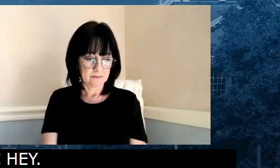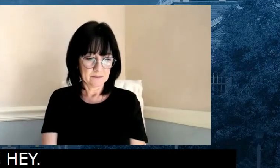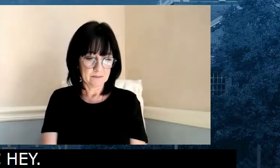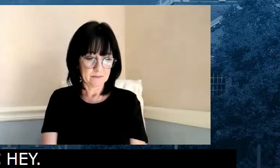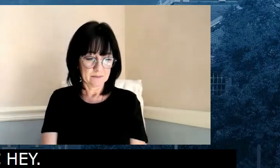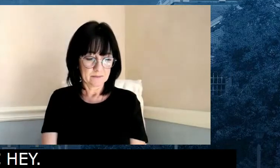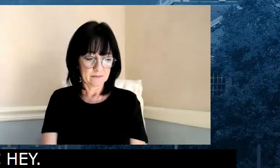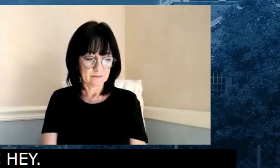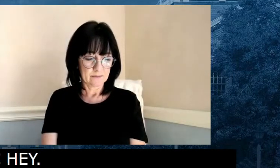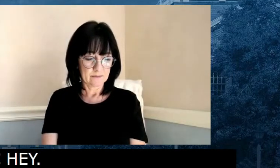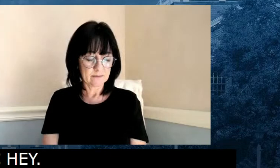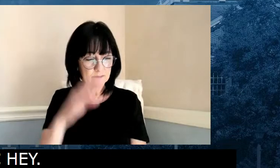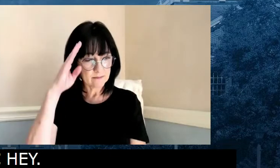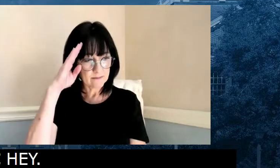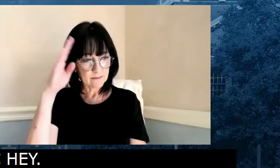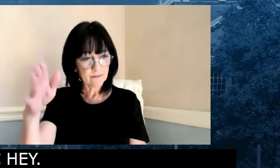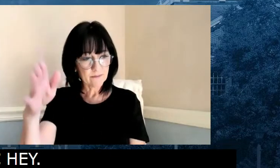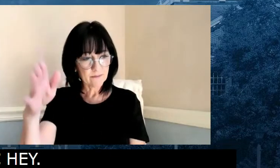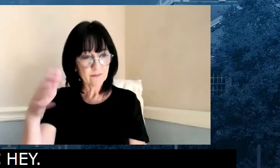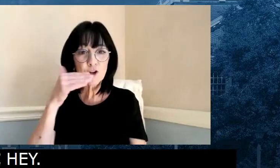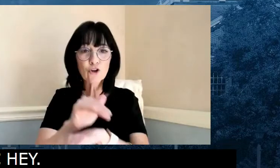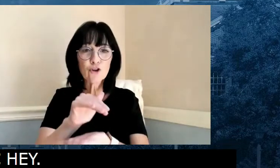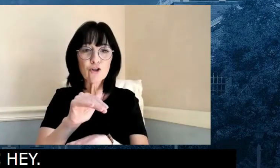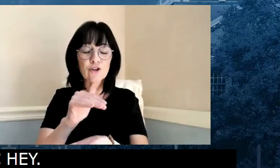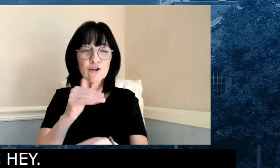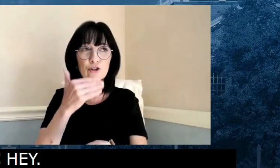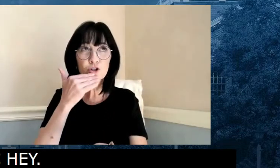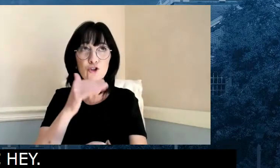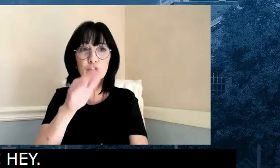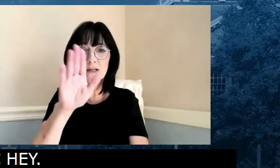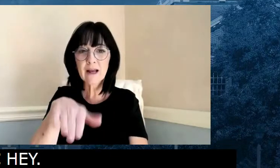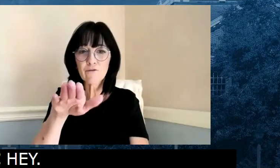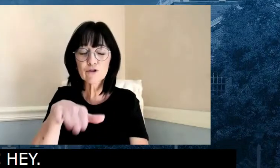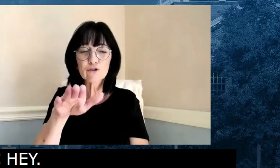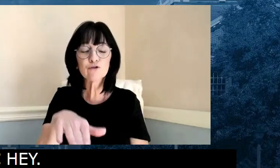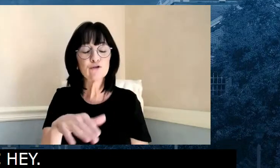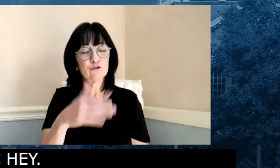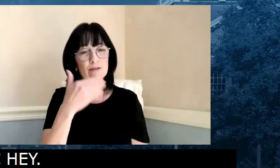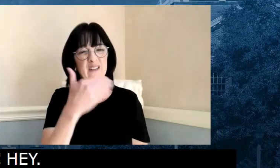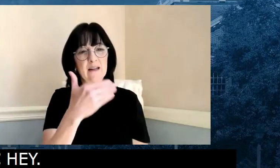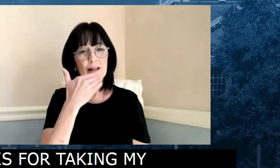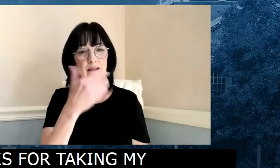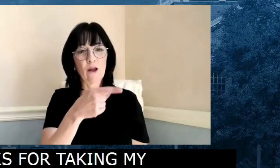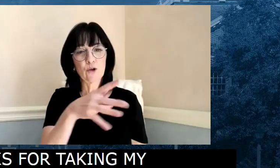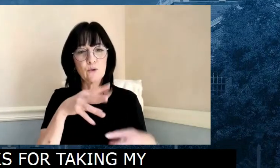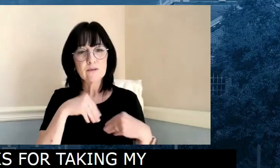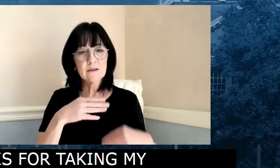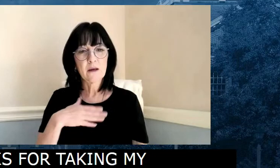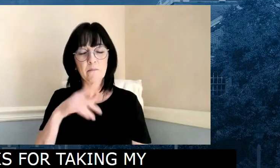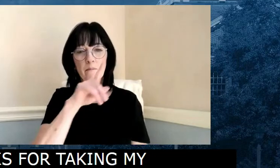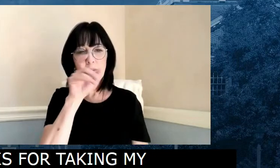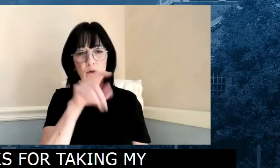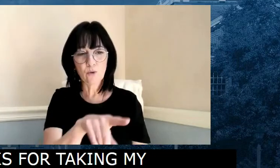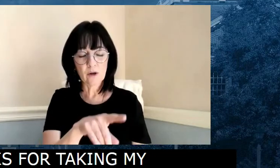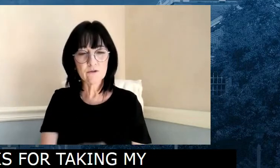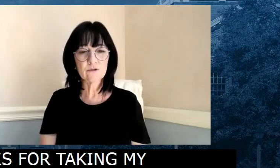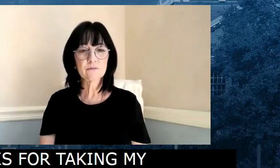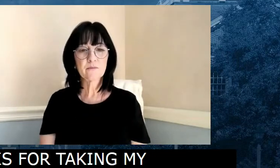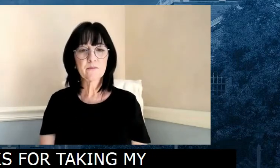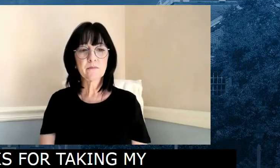Good afternoon, everyone. Thanks for taking my questions. I noticed in the modification to the emergency order that the